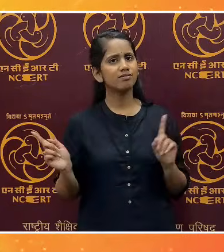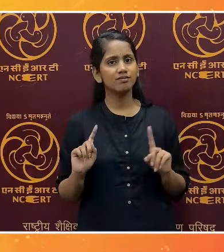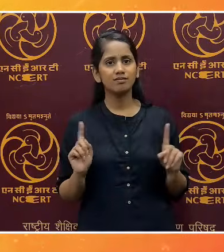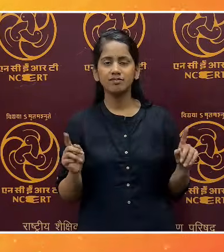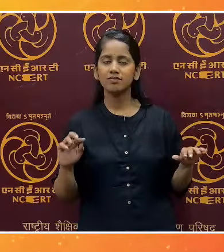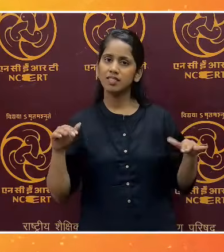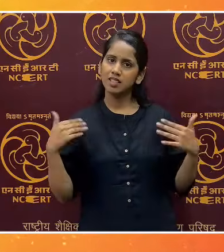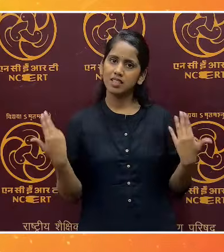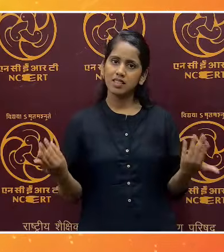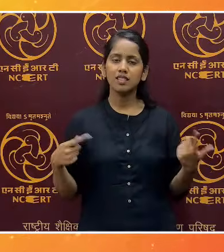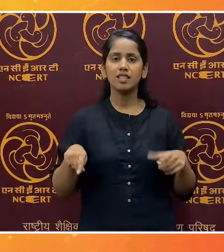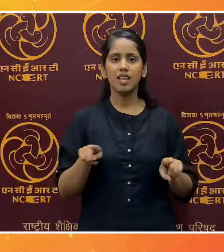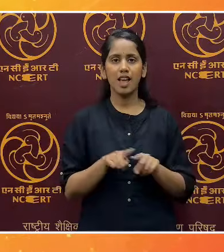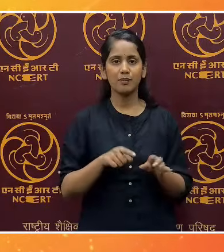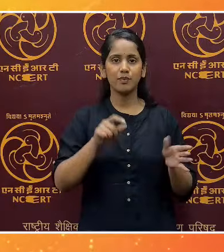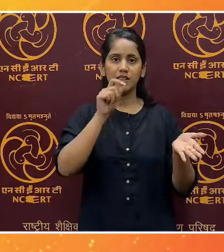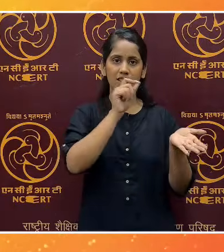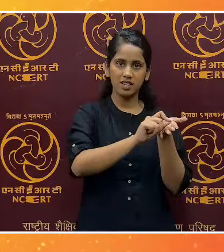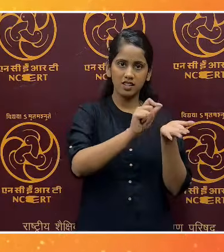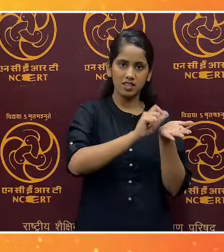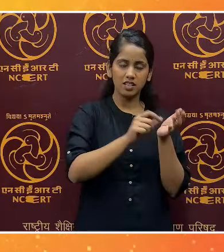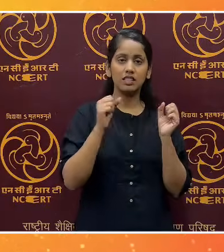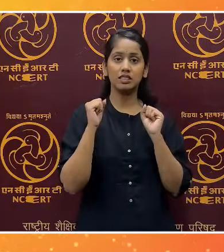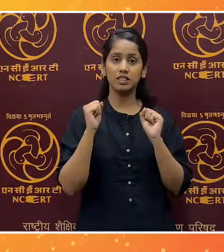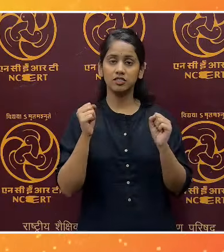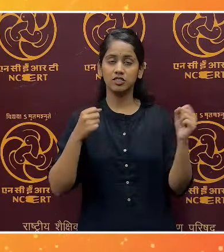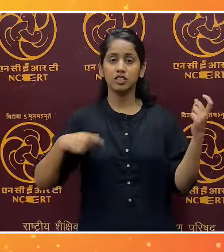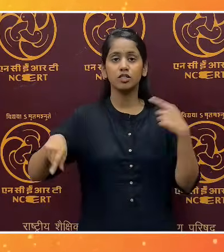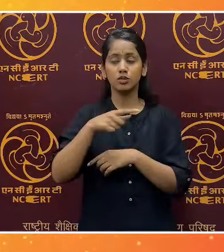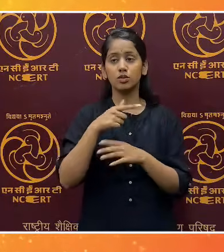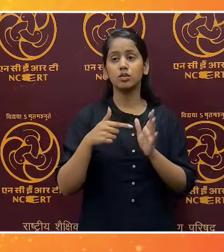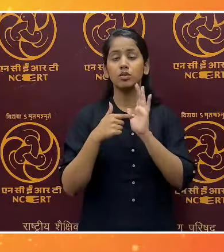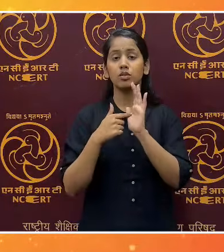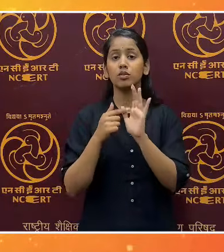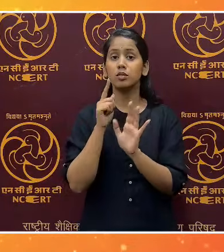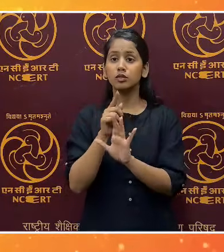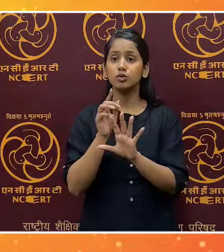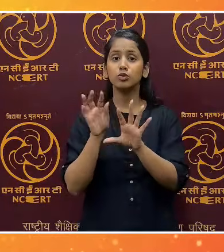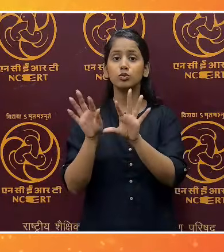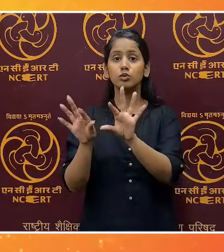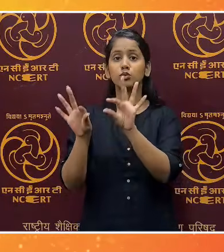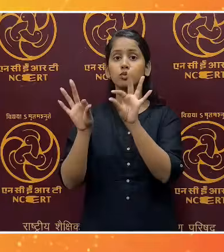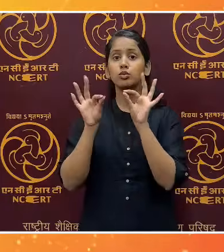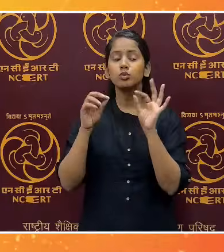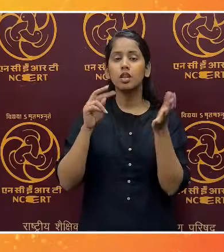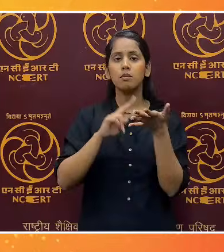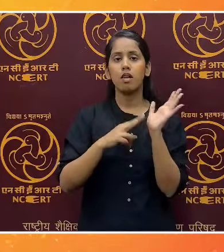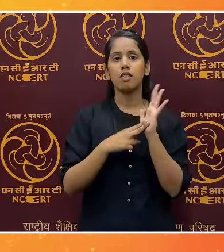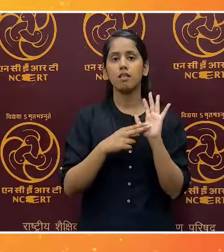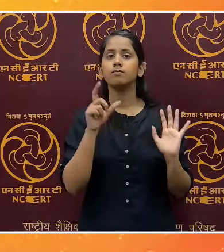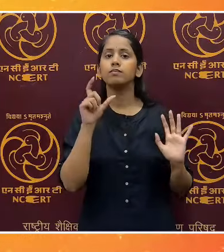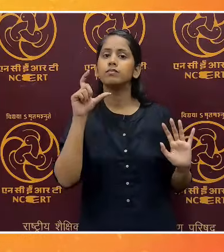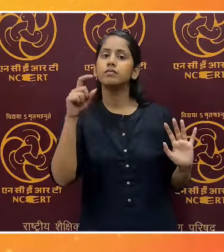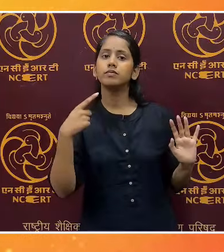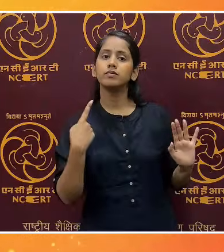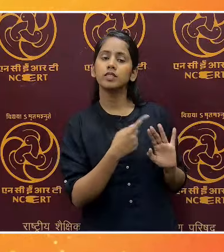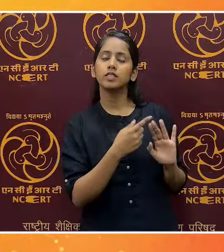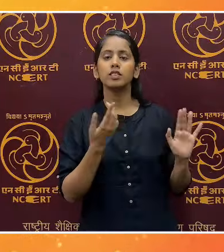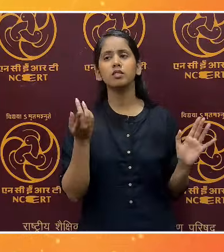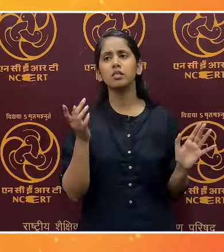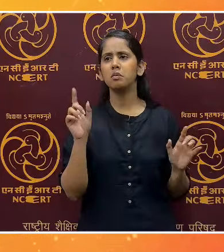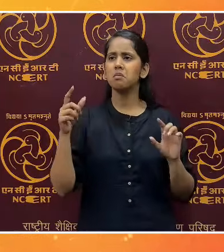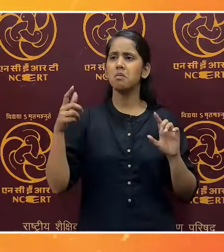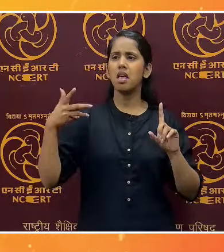of scripts are difficult to produce. So we have to choose wisely. So it is one of the format which we can